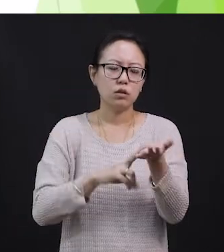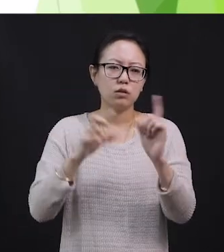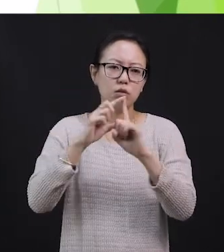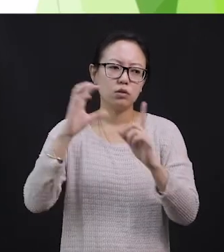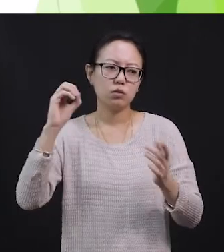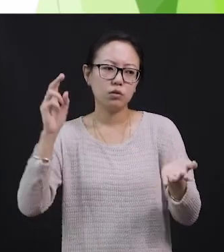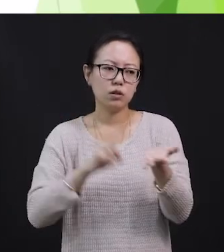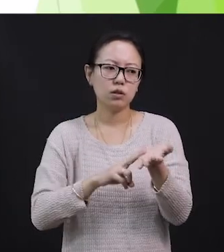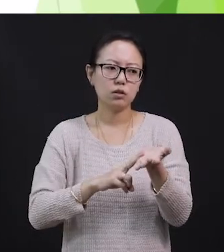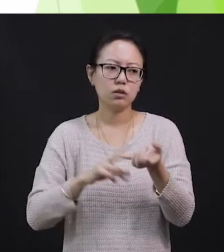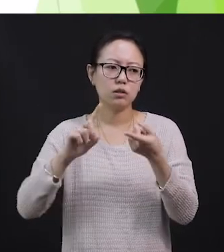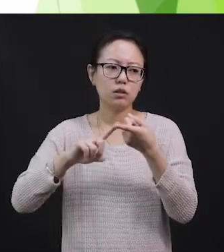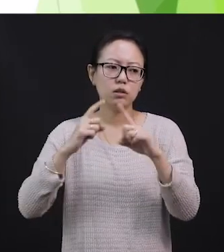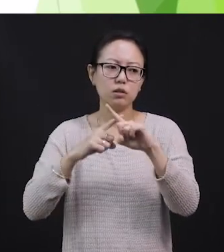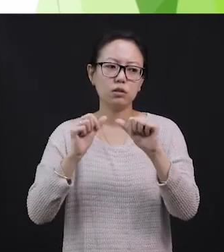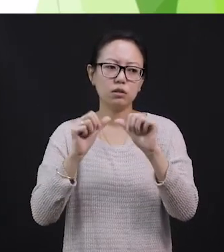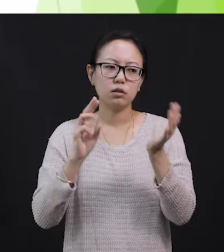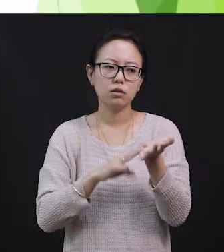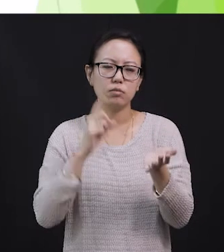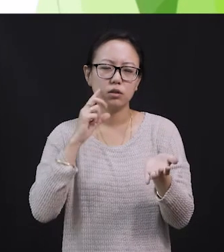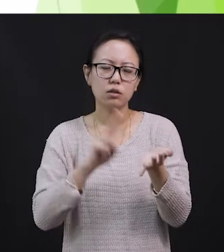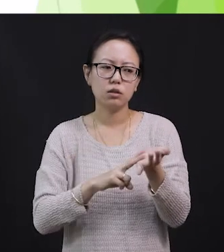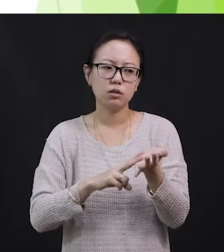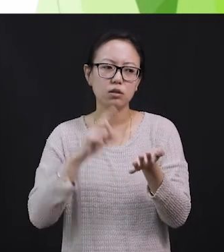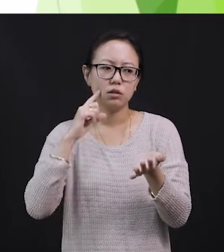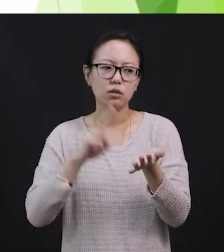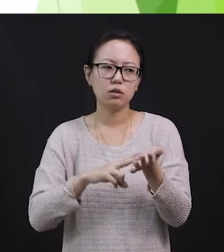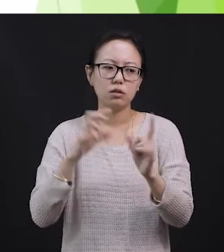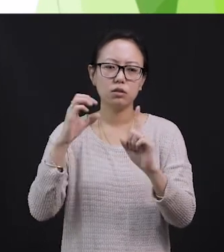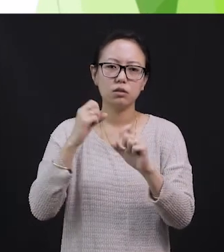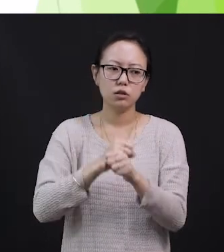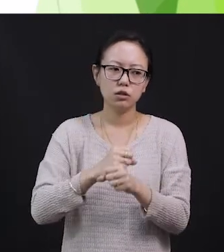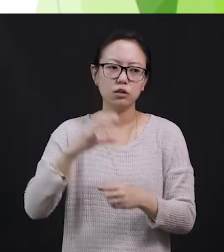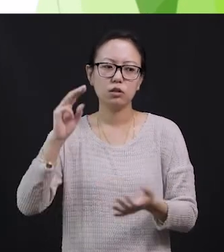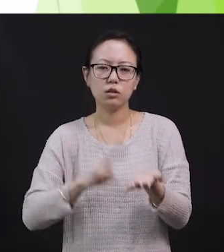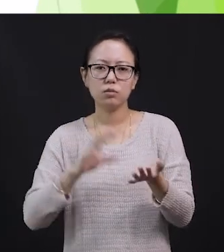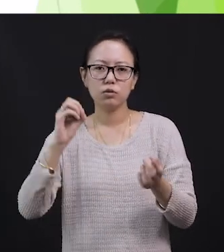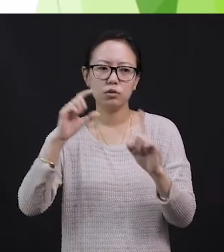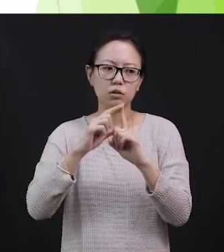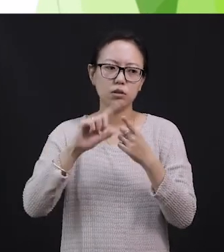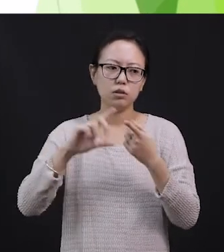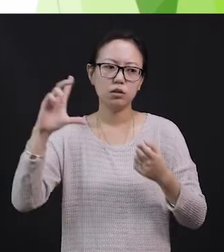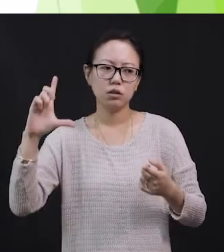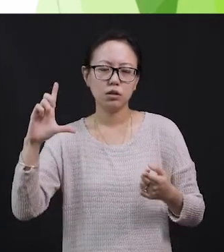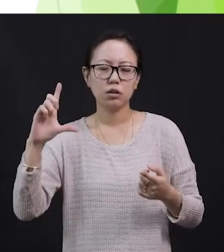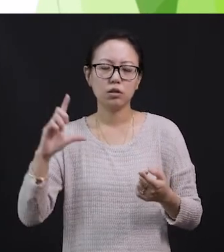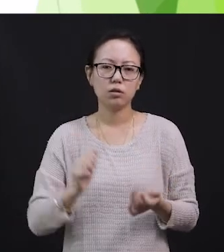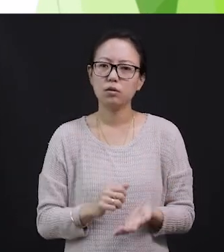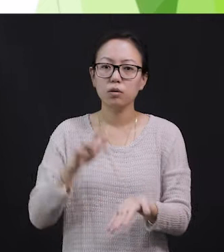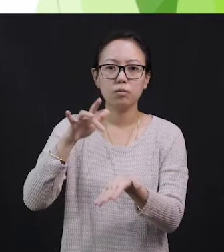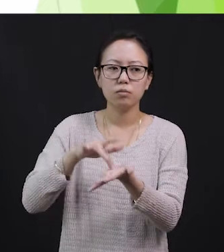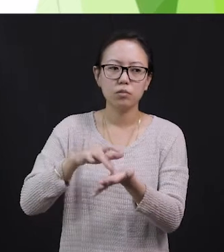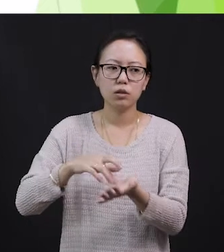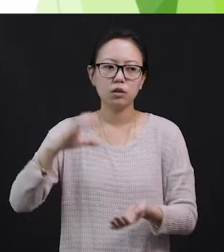in London functions, they will also be functioning the same way in Kolkata. Earlier it was known as Calcutta,